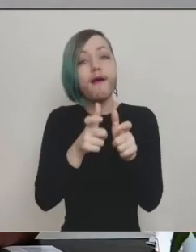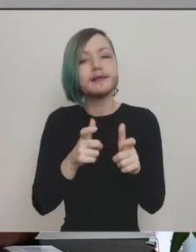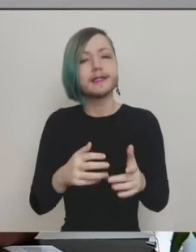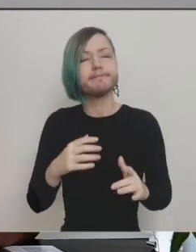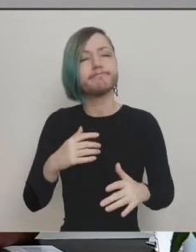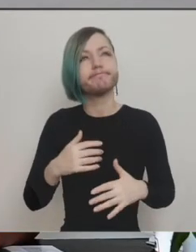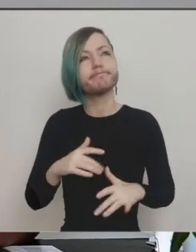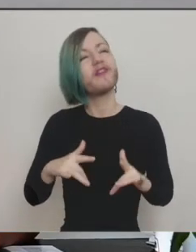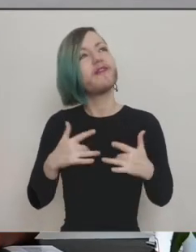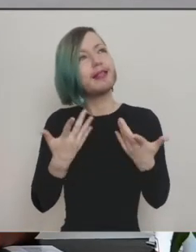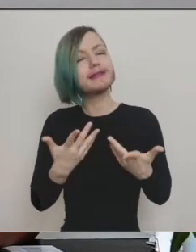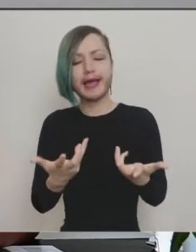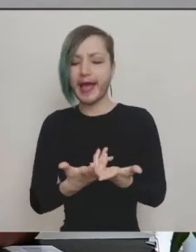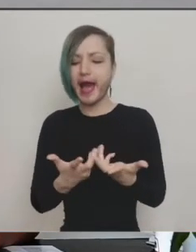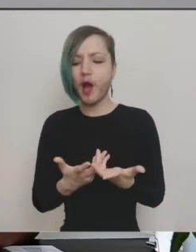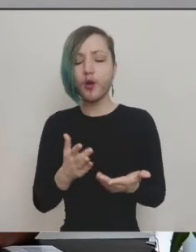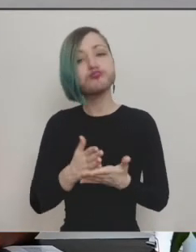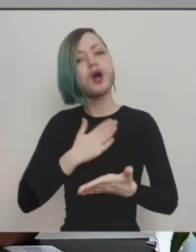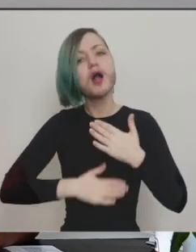I'm feeling quite calm.